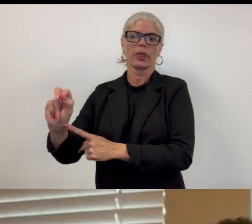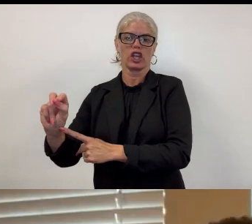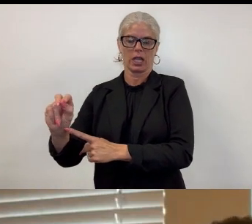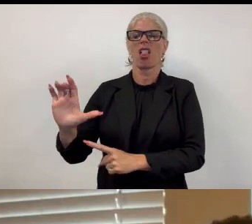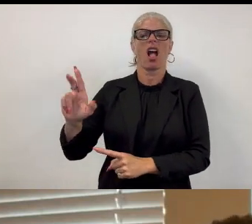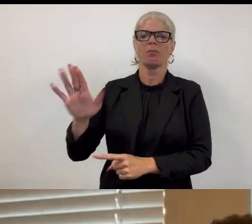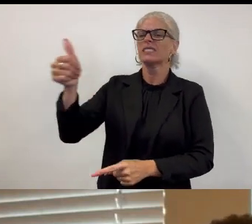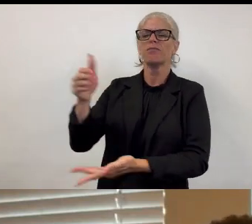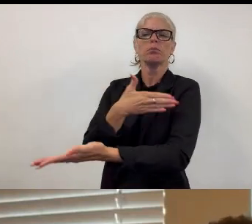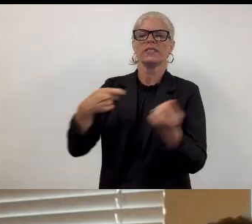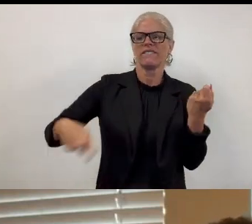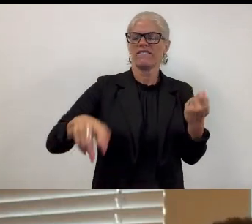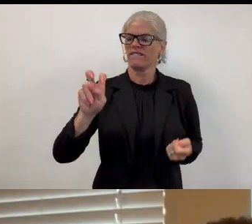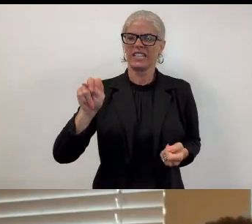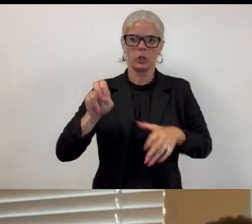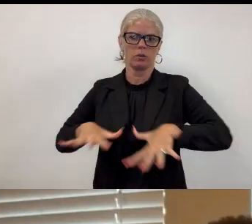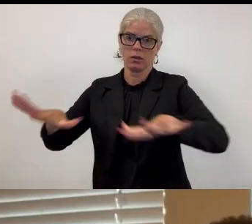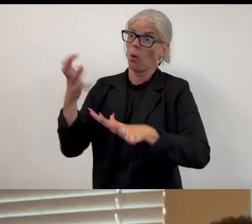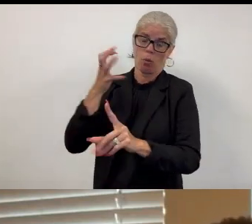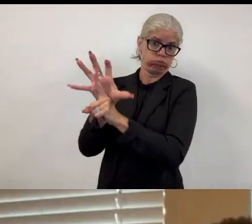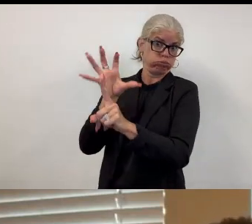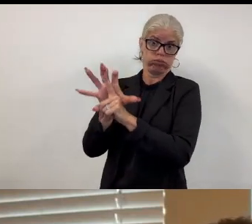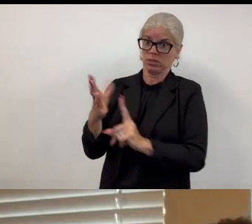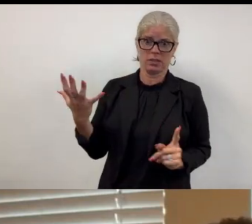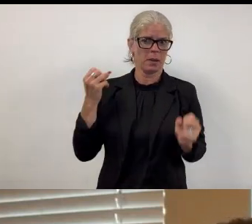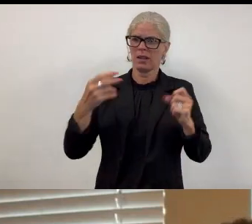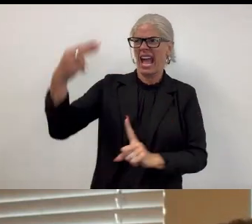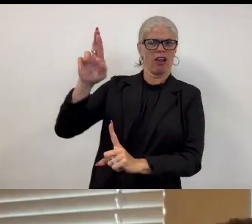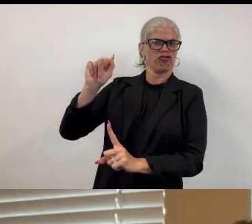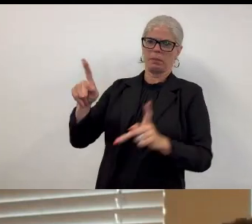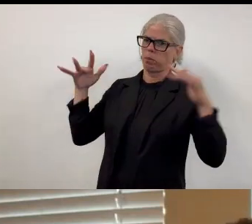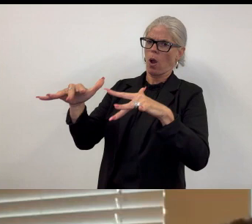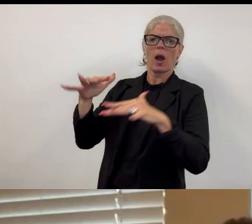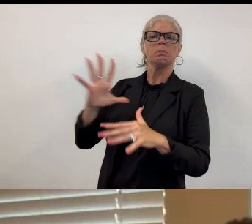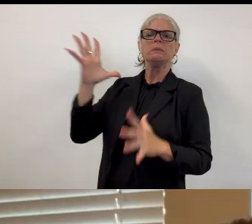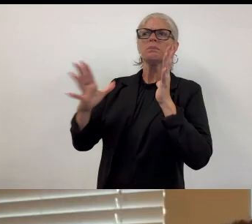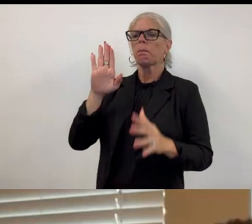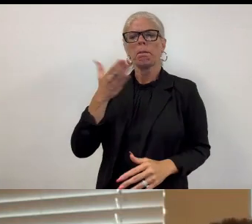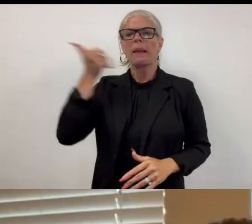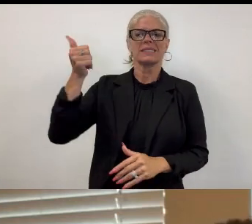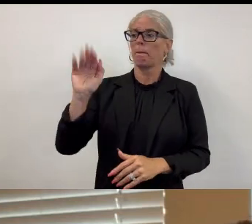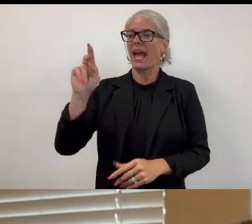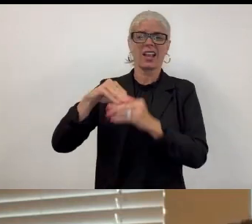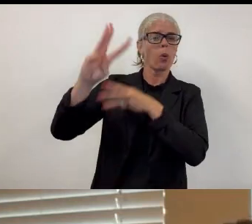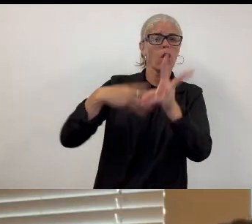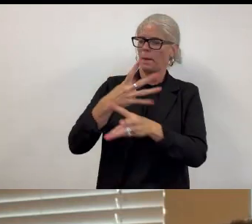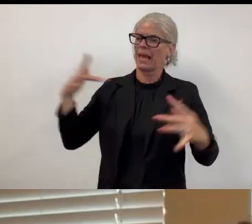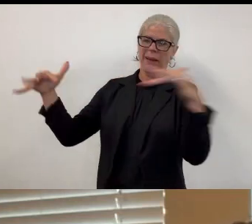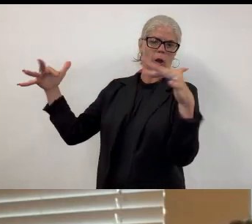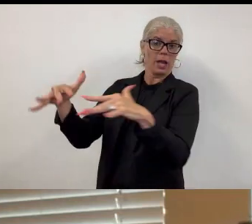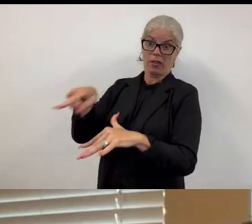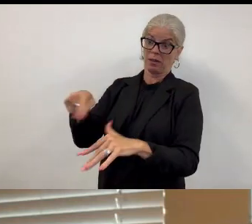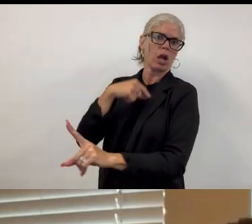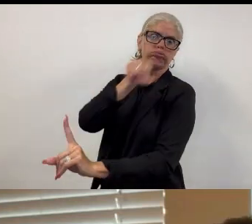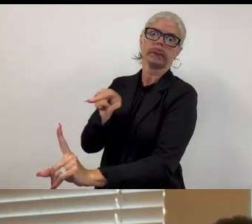the 930 Club. It's a concert venue. It's just a really highly rated concert venue. If you Google it, it's like